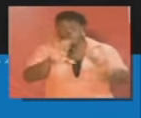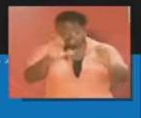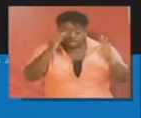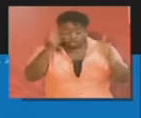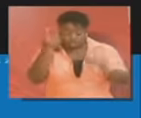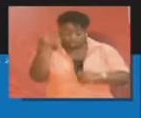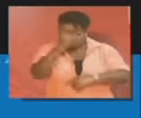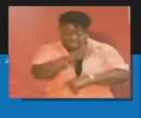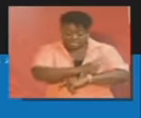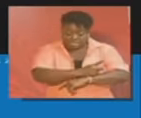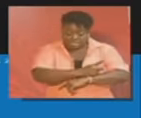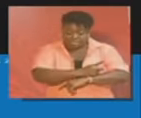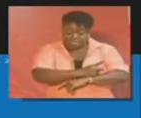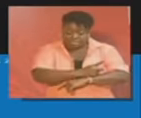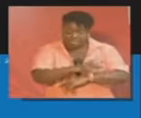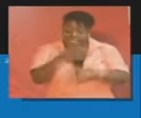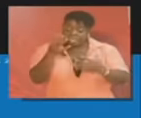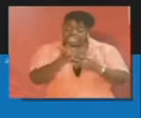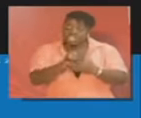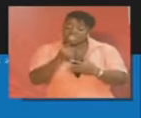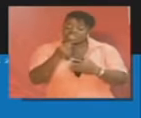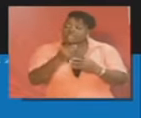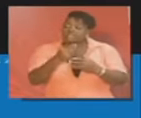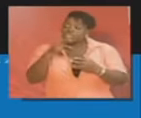it takes at least 3 days